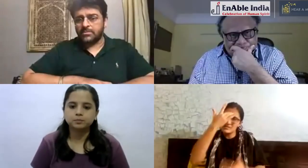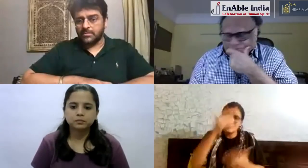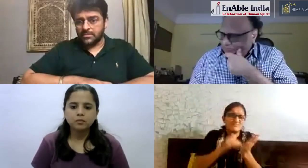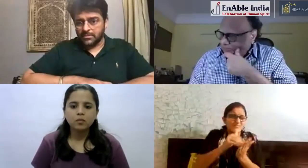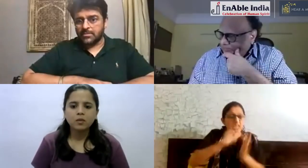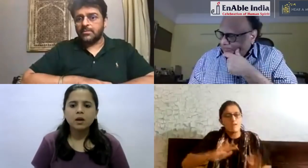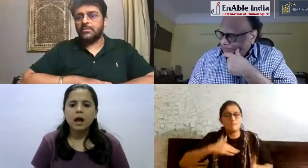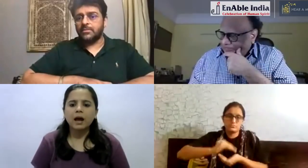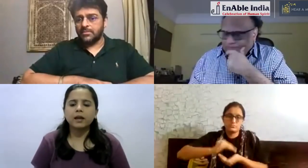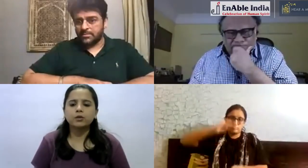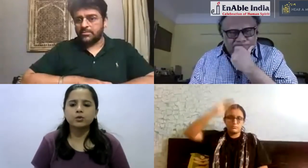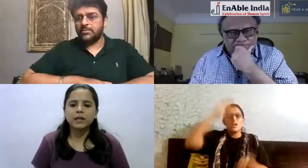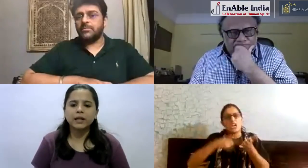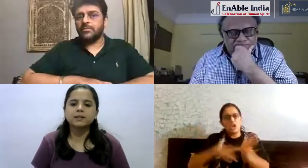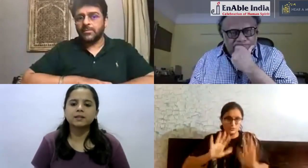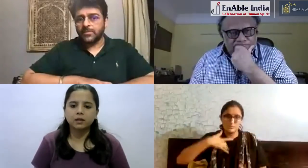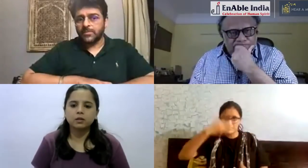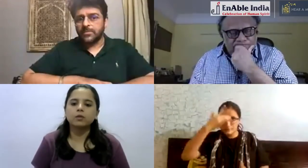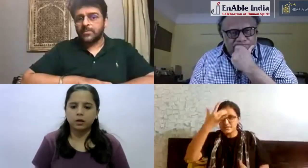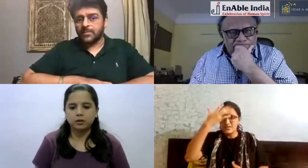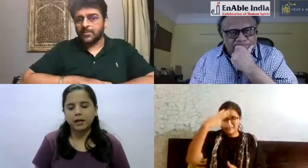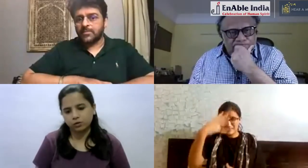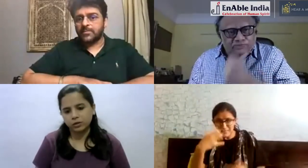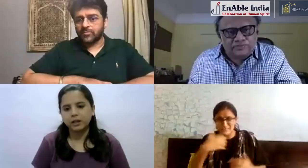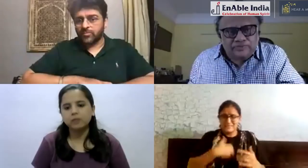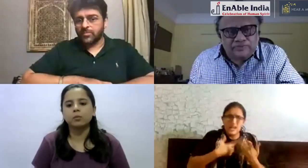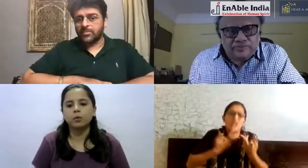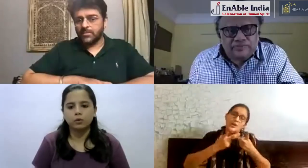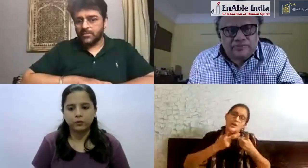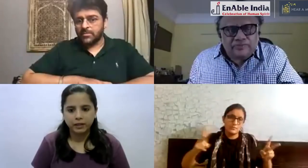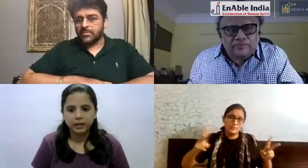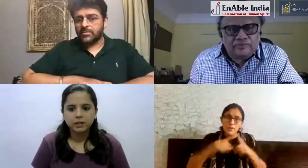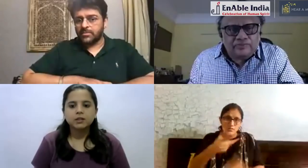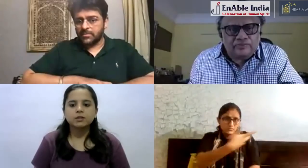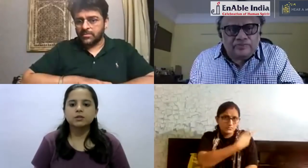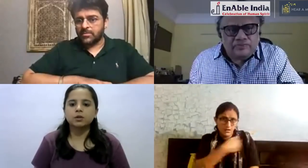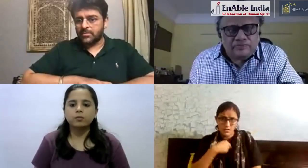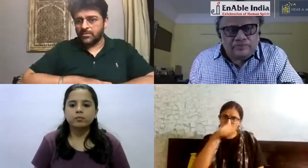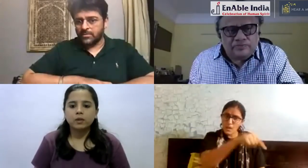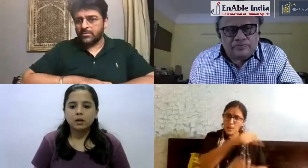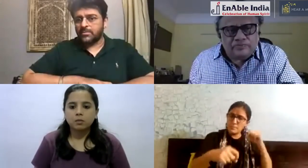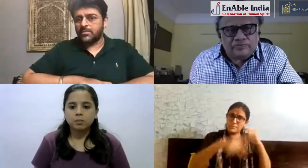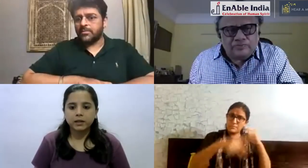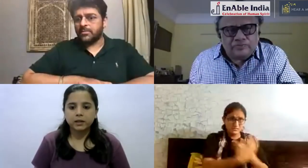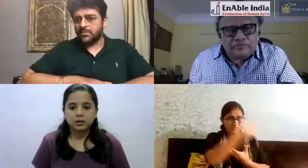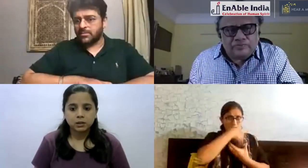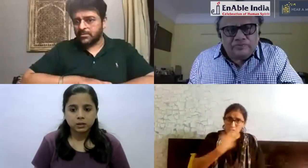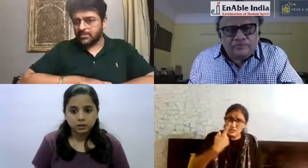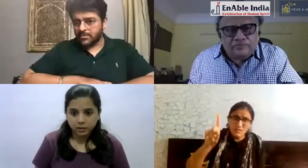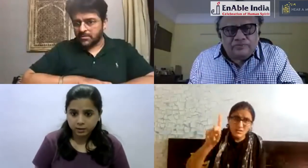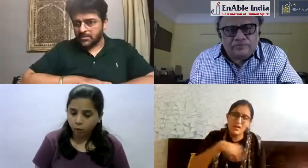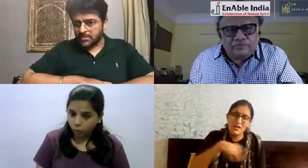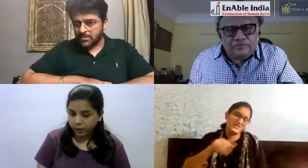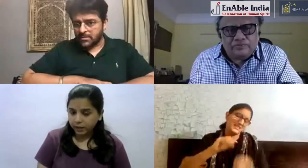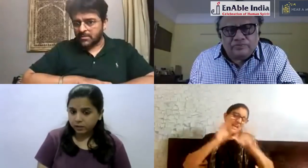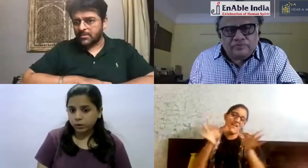one, I usually get sick naturally, more oftenly. So, but